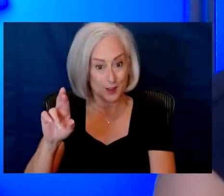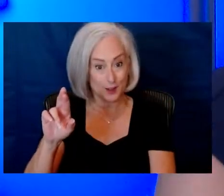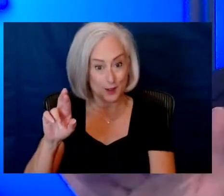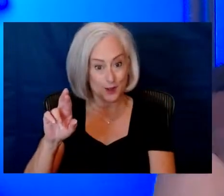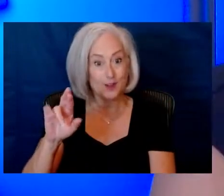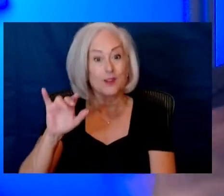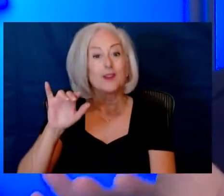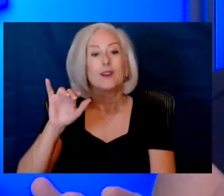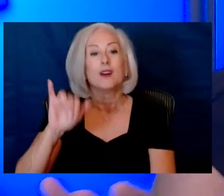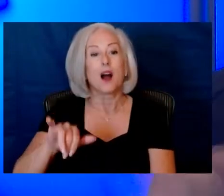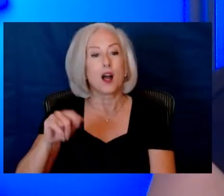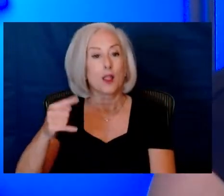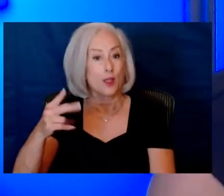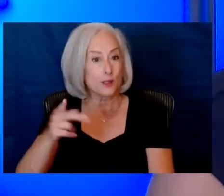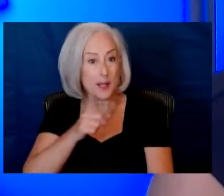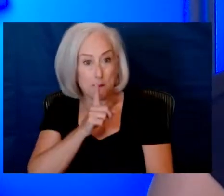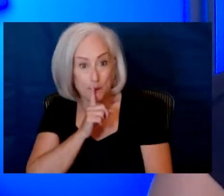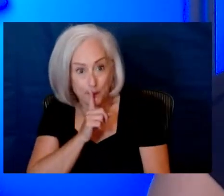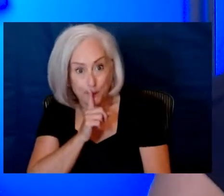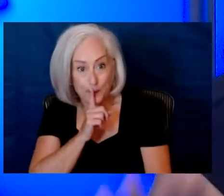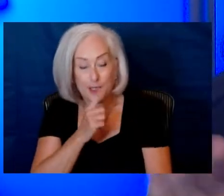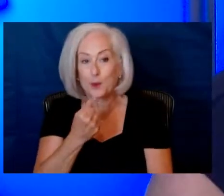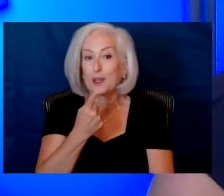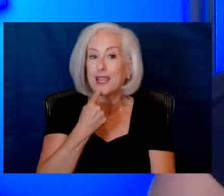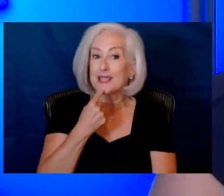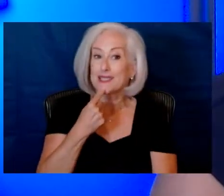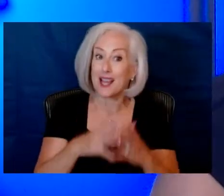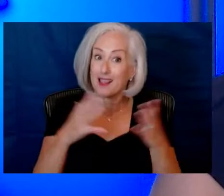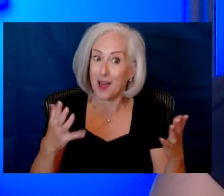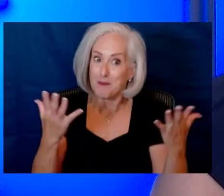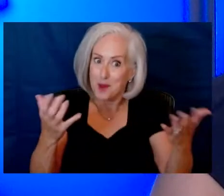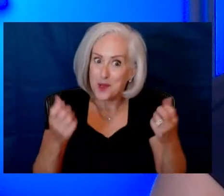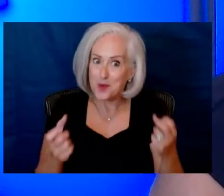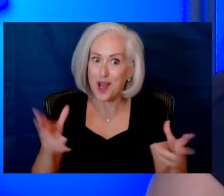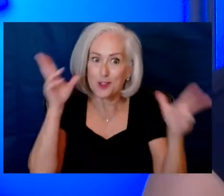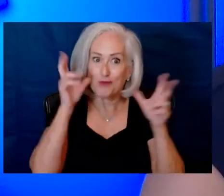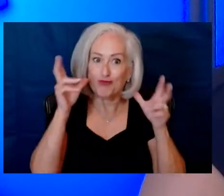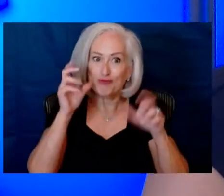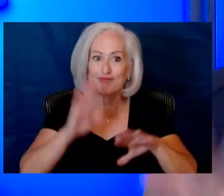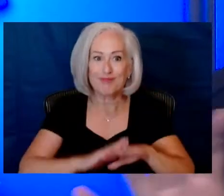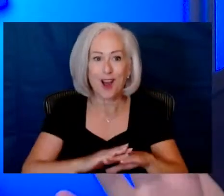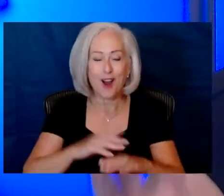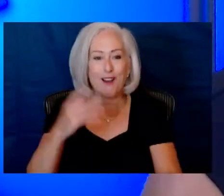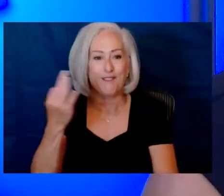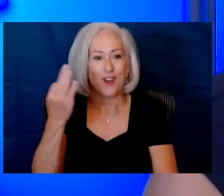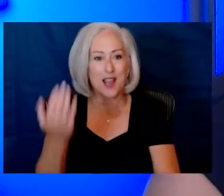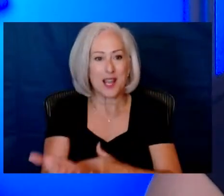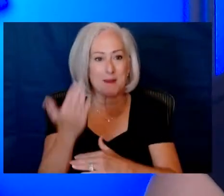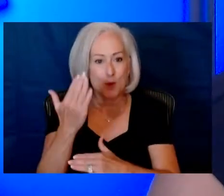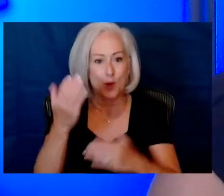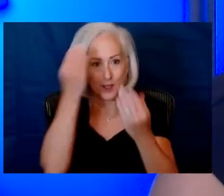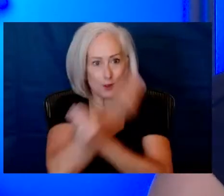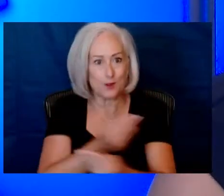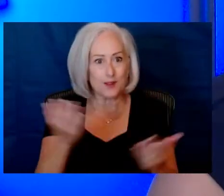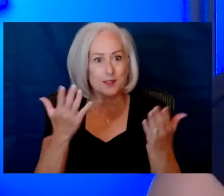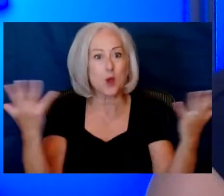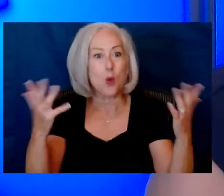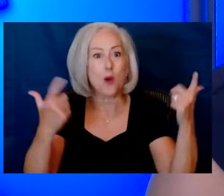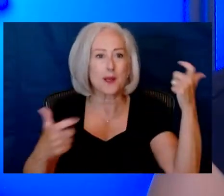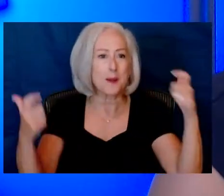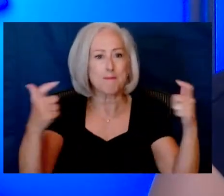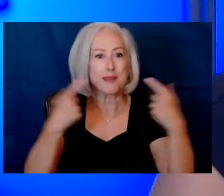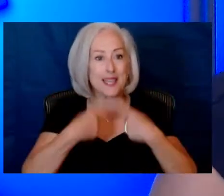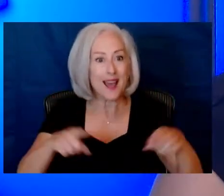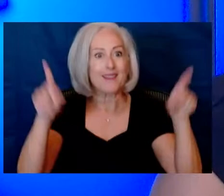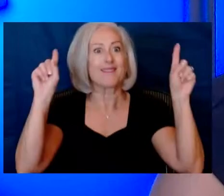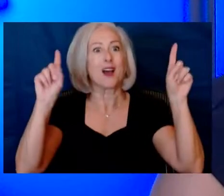So mum's the word. We can't say a whole lot about it, but you'll want to tune in on Friday morning as we share all about what this big announcement means